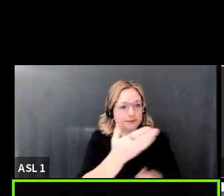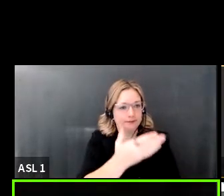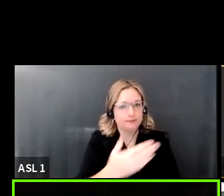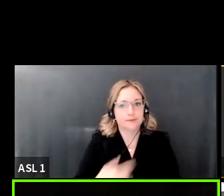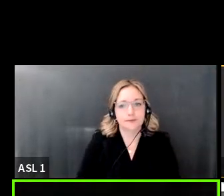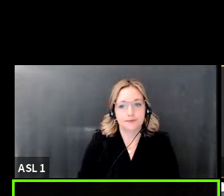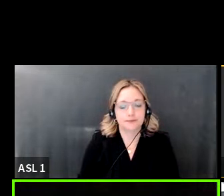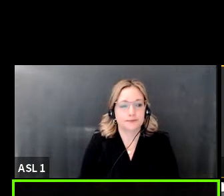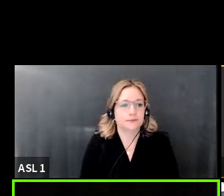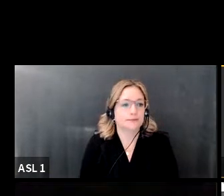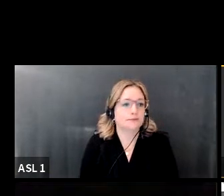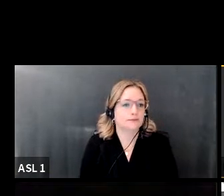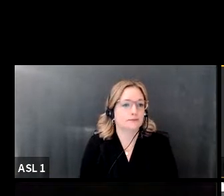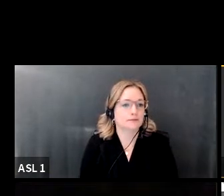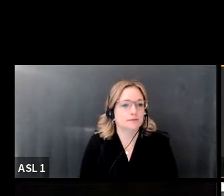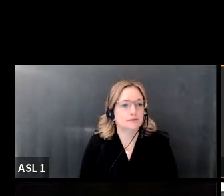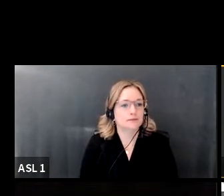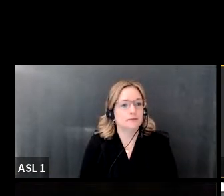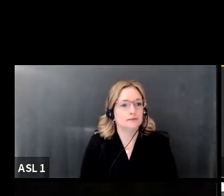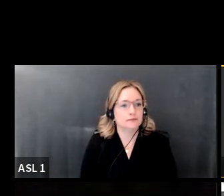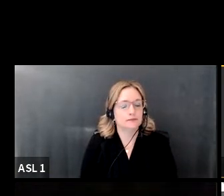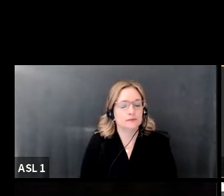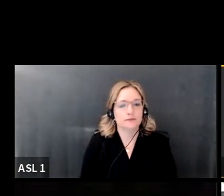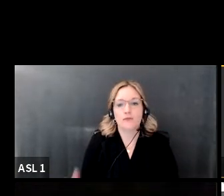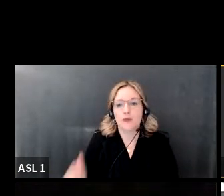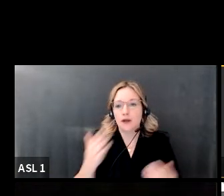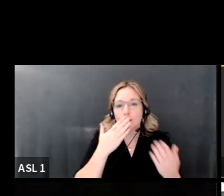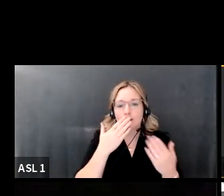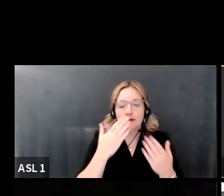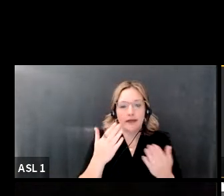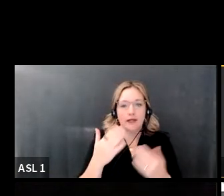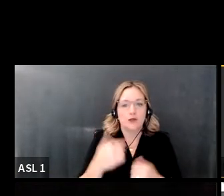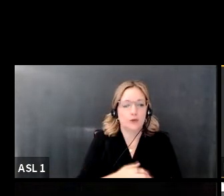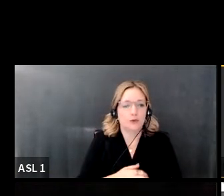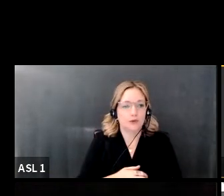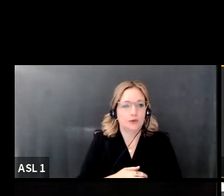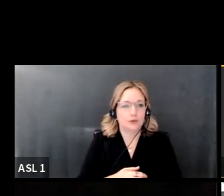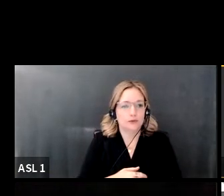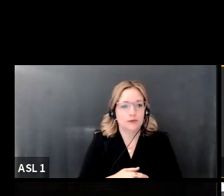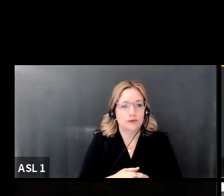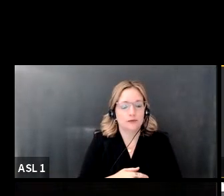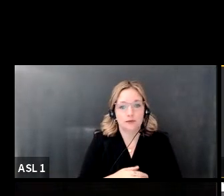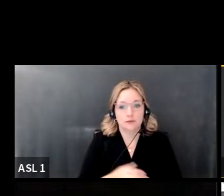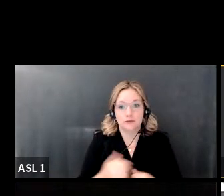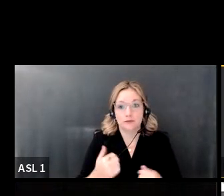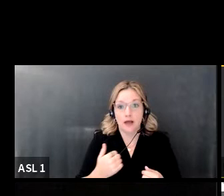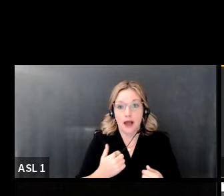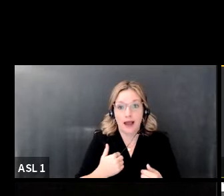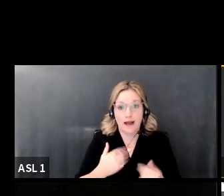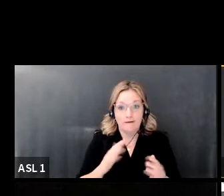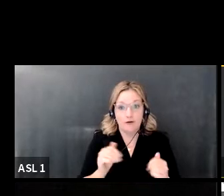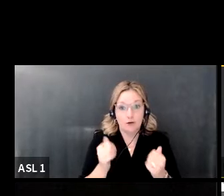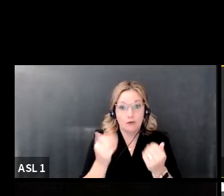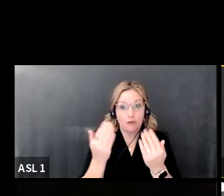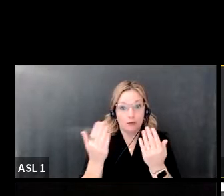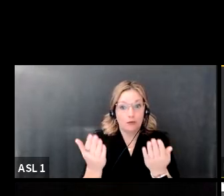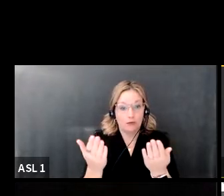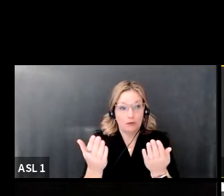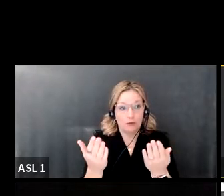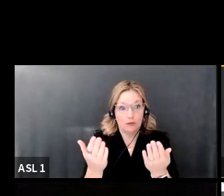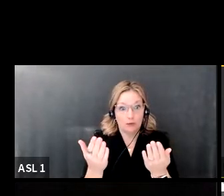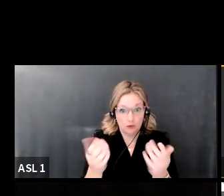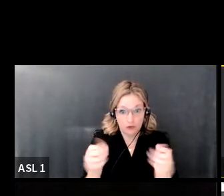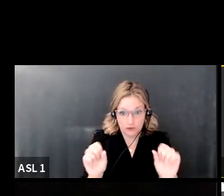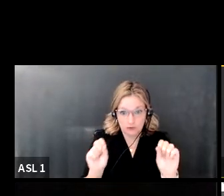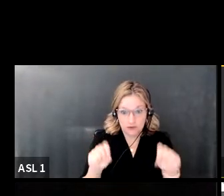okay thank you chair um so i have a motion right now that i'd like to raise if that's